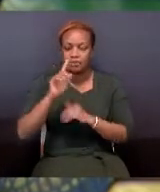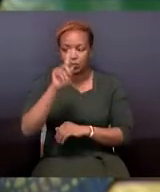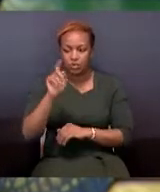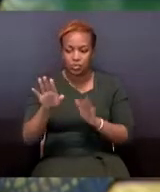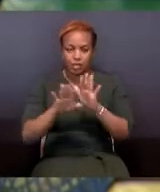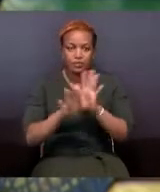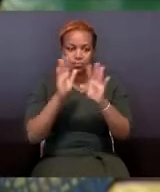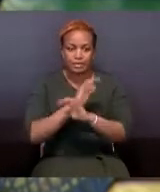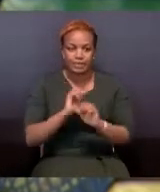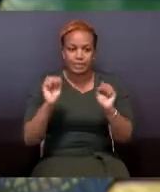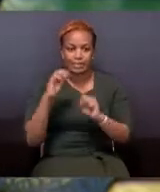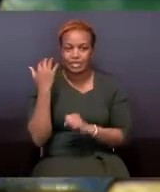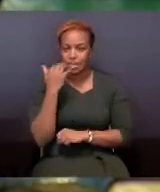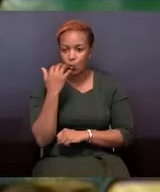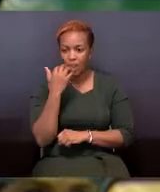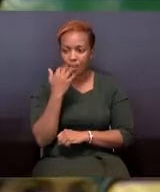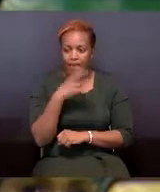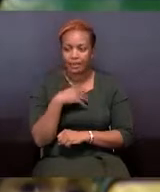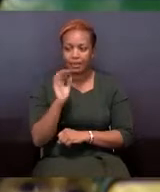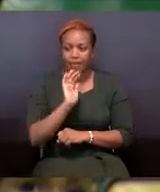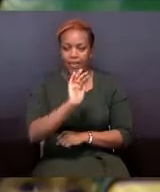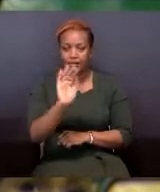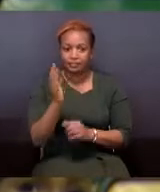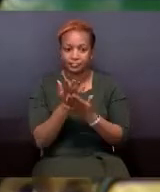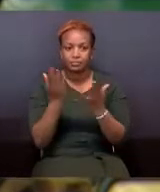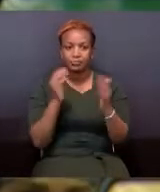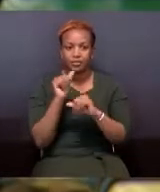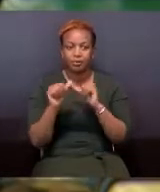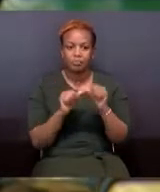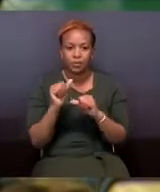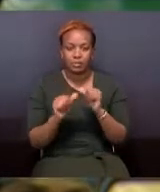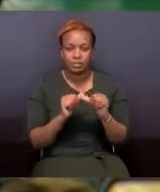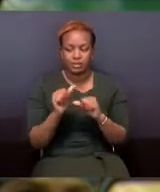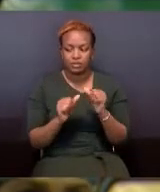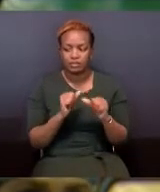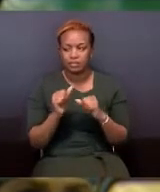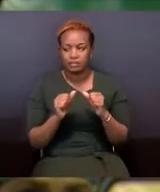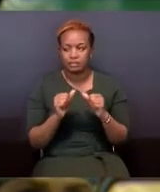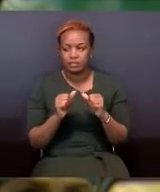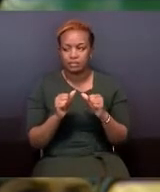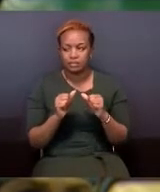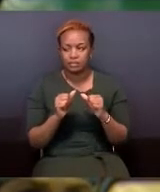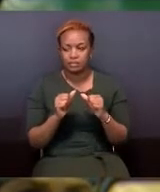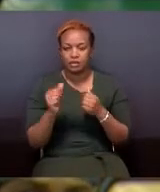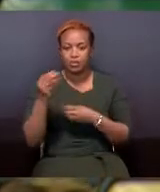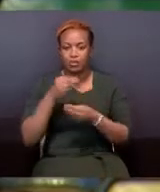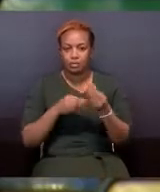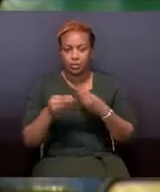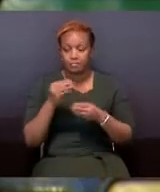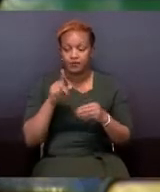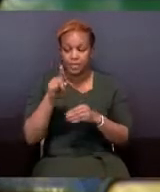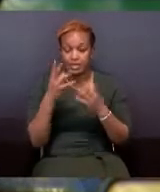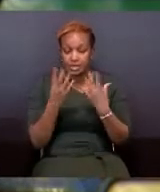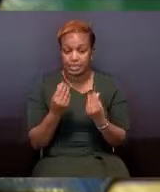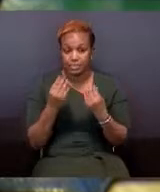Deputy President Gachagua and ask you about the post-COVID economy. It's very